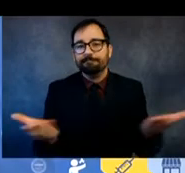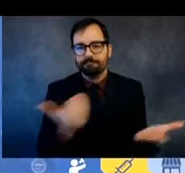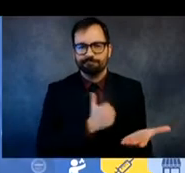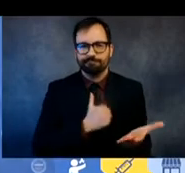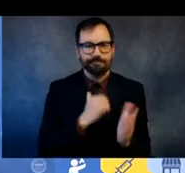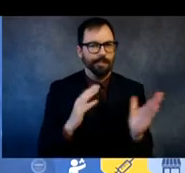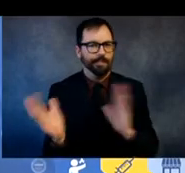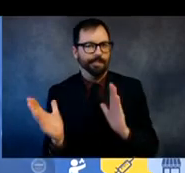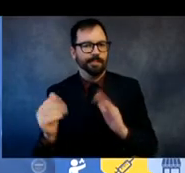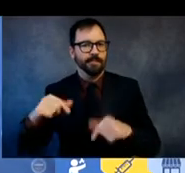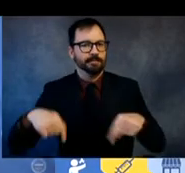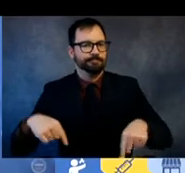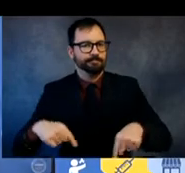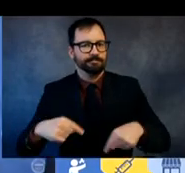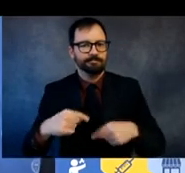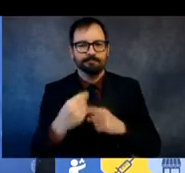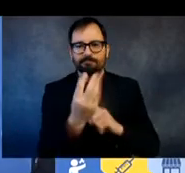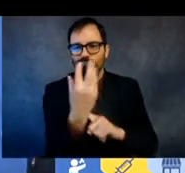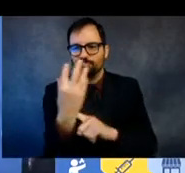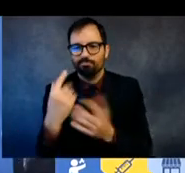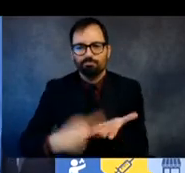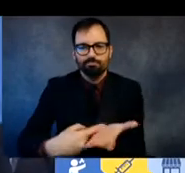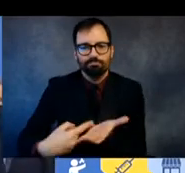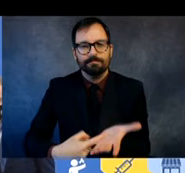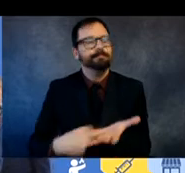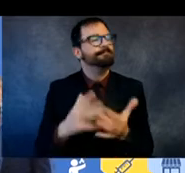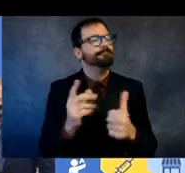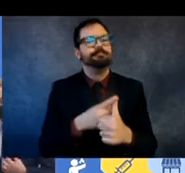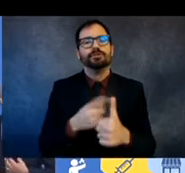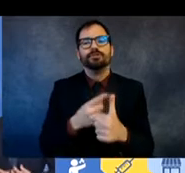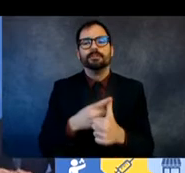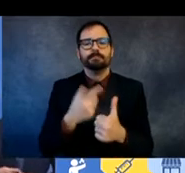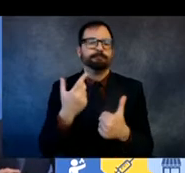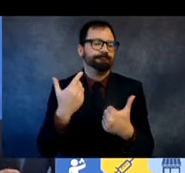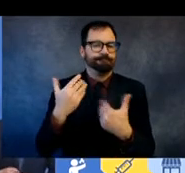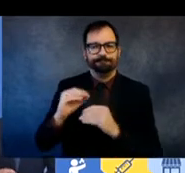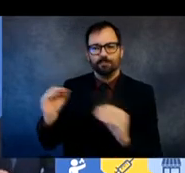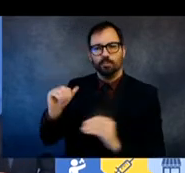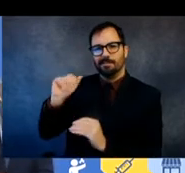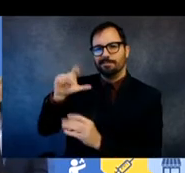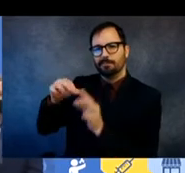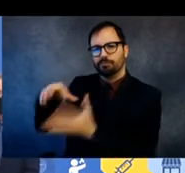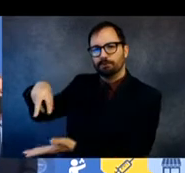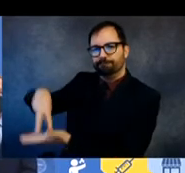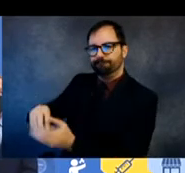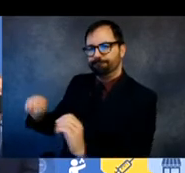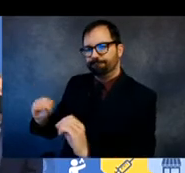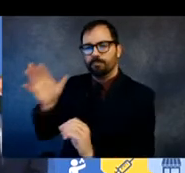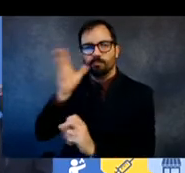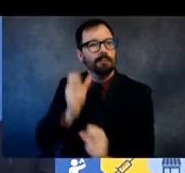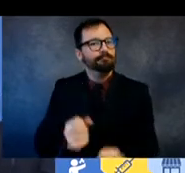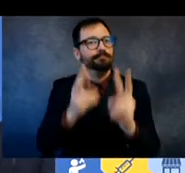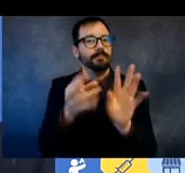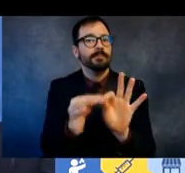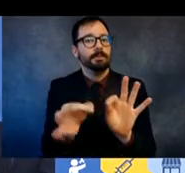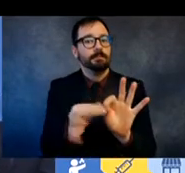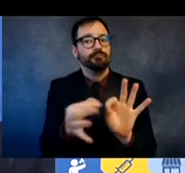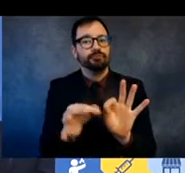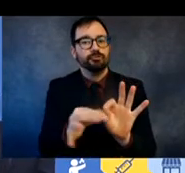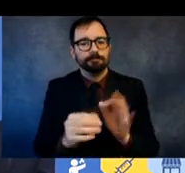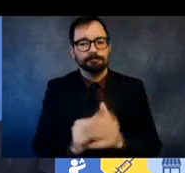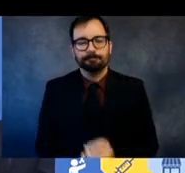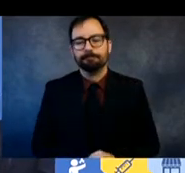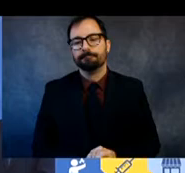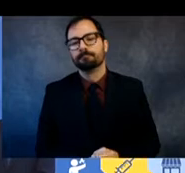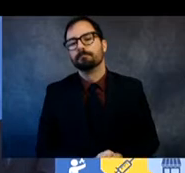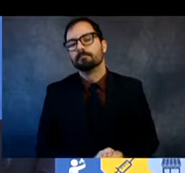Thank you, everybody. Sorry for the delay here. I want to just begin by, sorry we have no ALS interpretation.